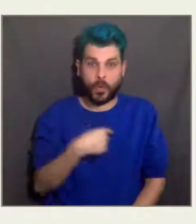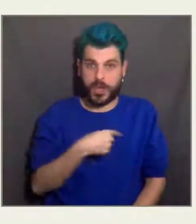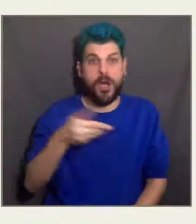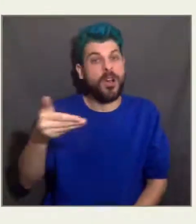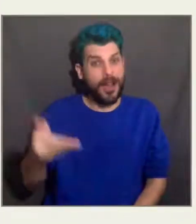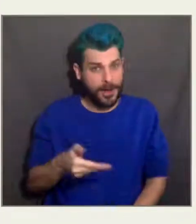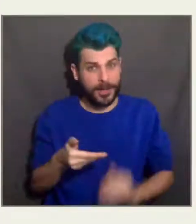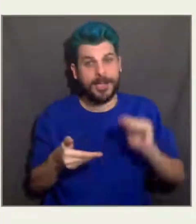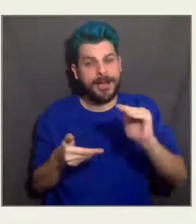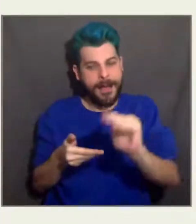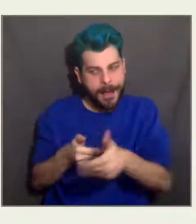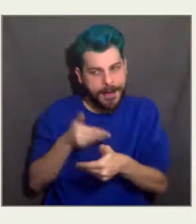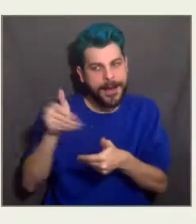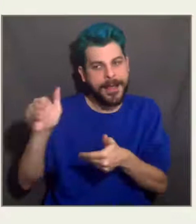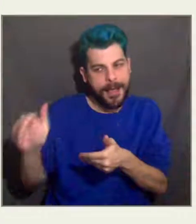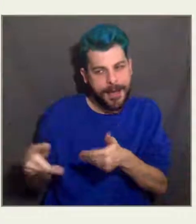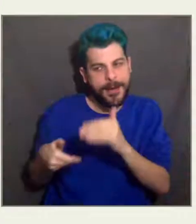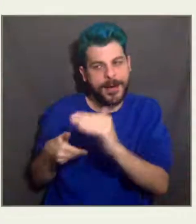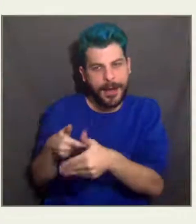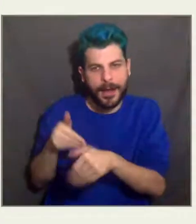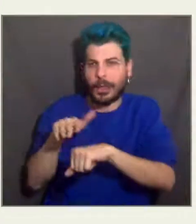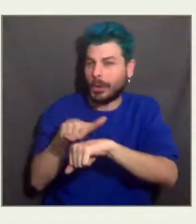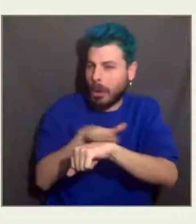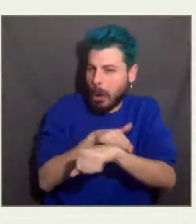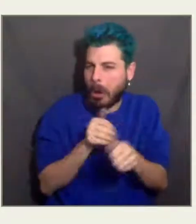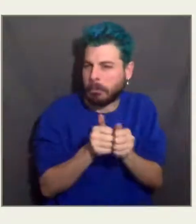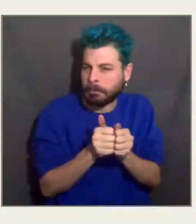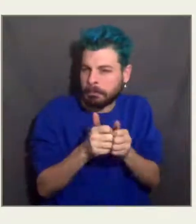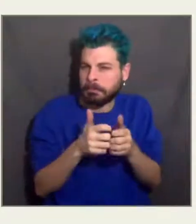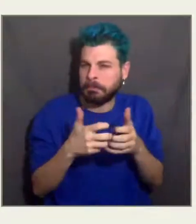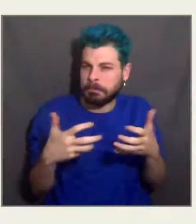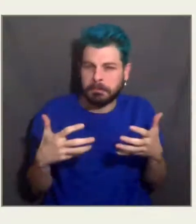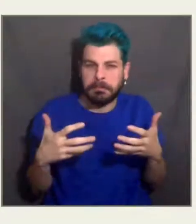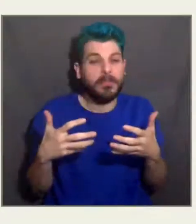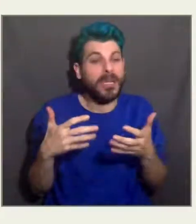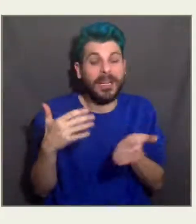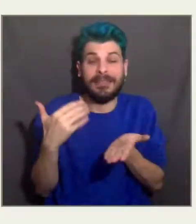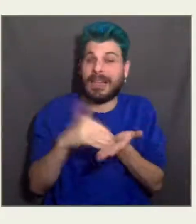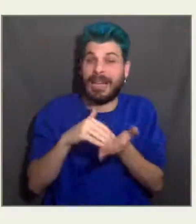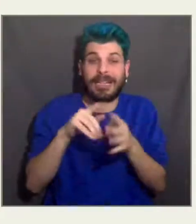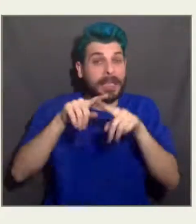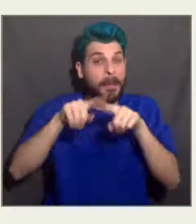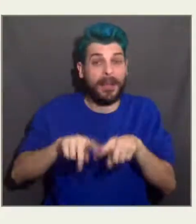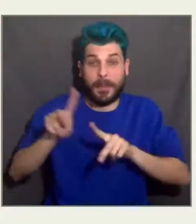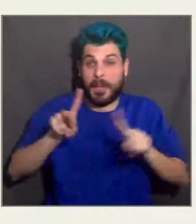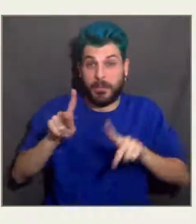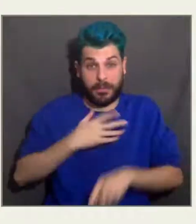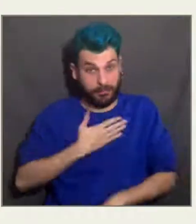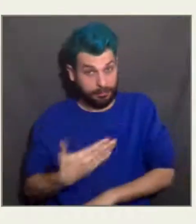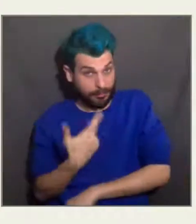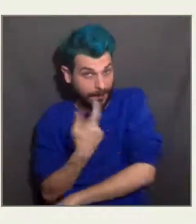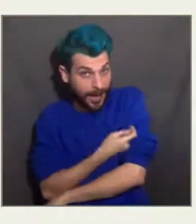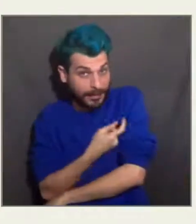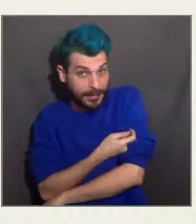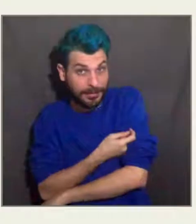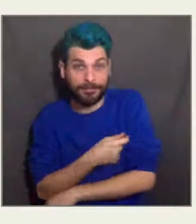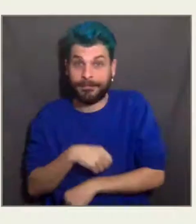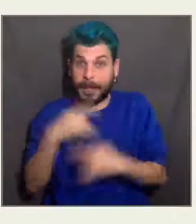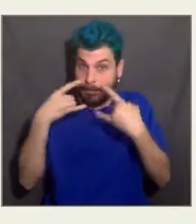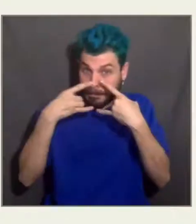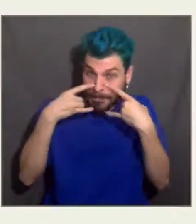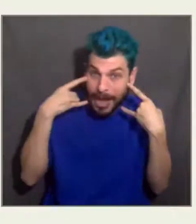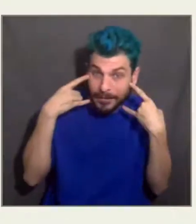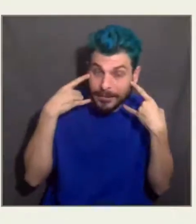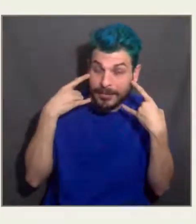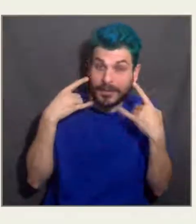needed, and it's all up to people getting vaccinated, wearing their masks and behaving safely so that artists feel